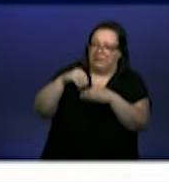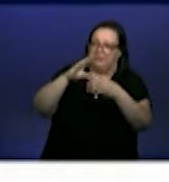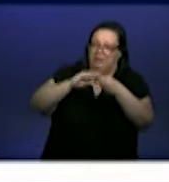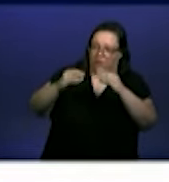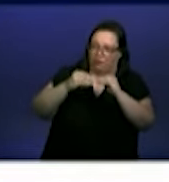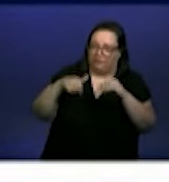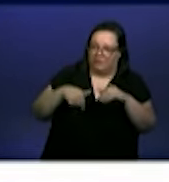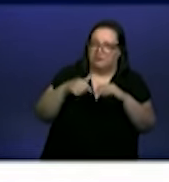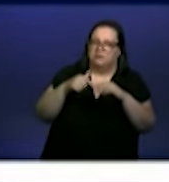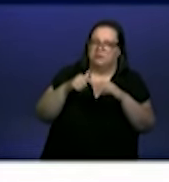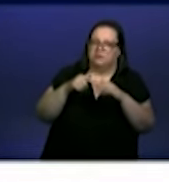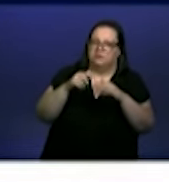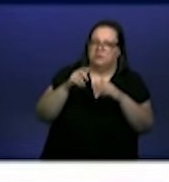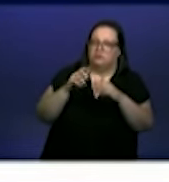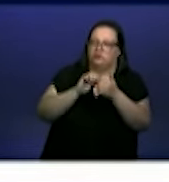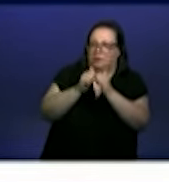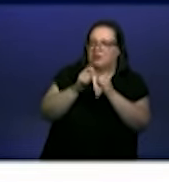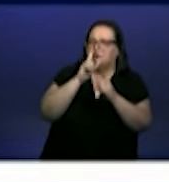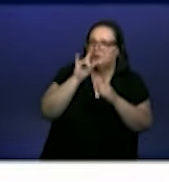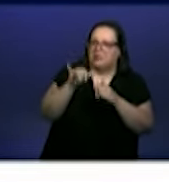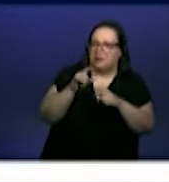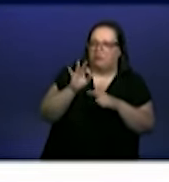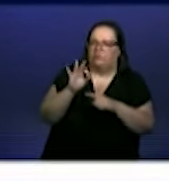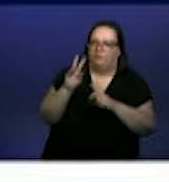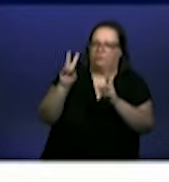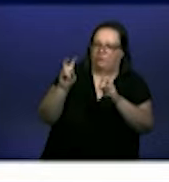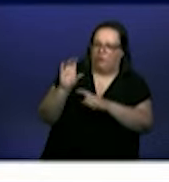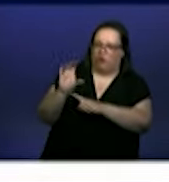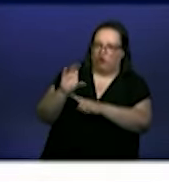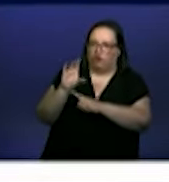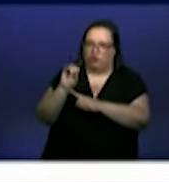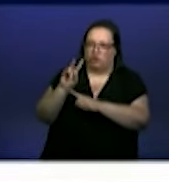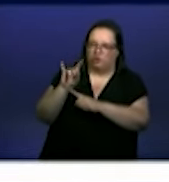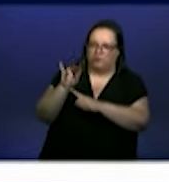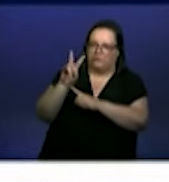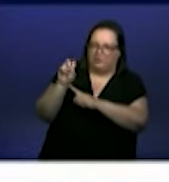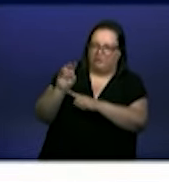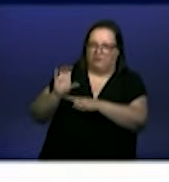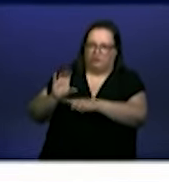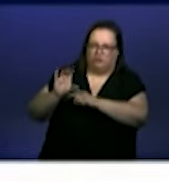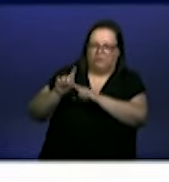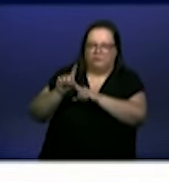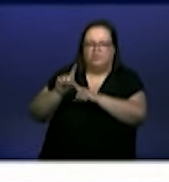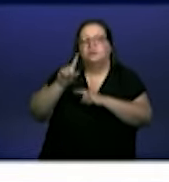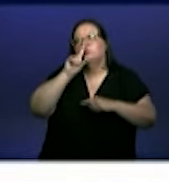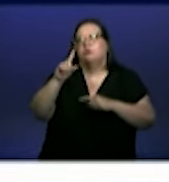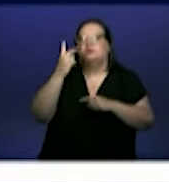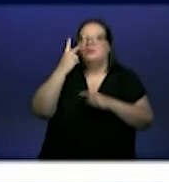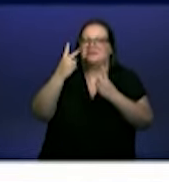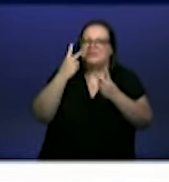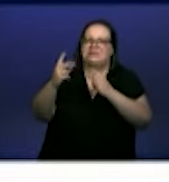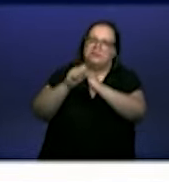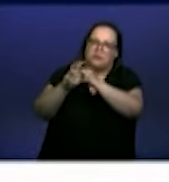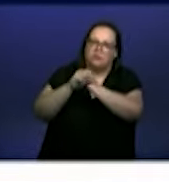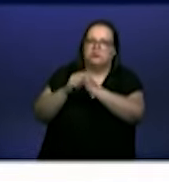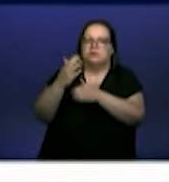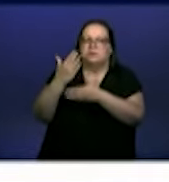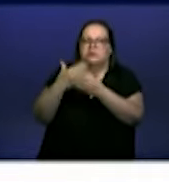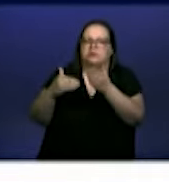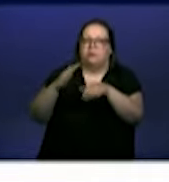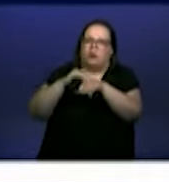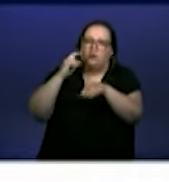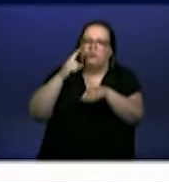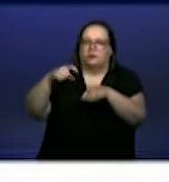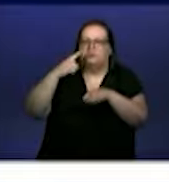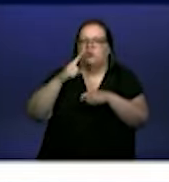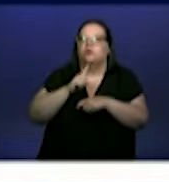this race is that of conservative. We've seen it in all the advertisements. We've seen some call for the need for a real